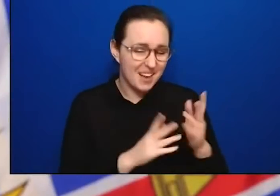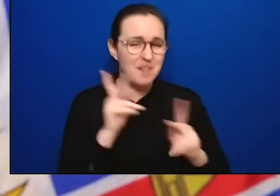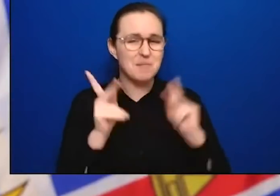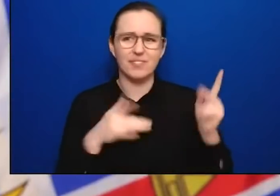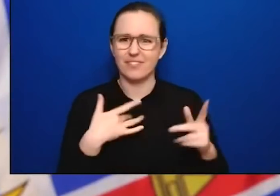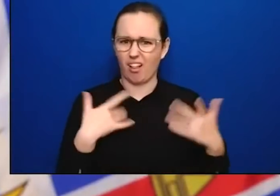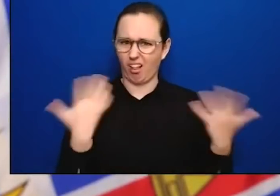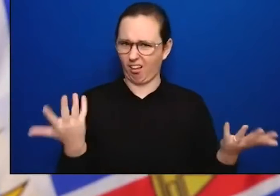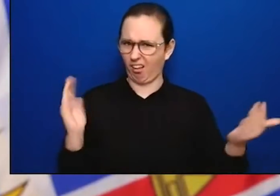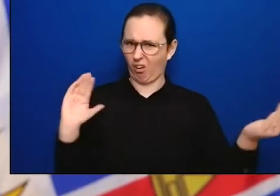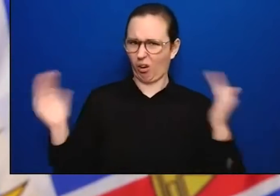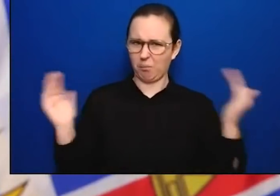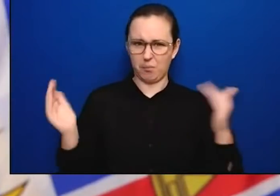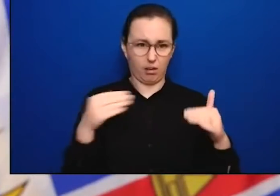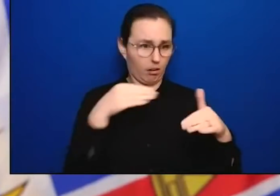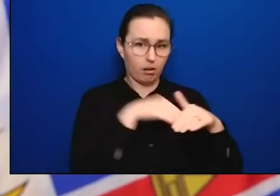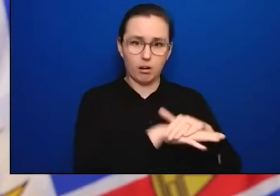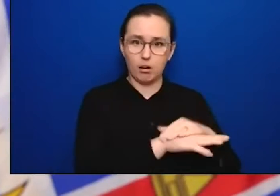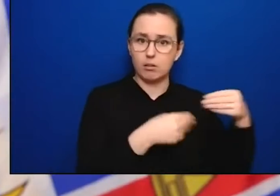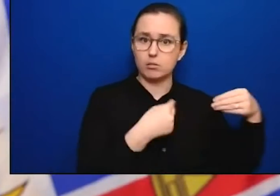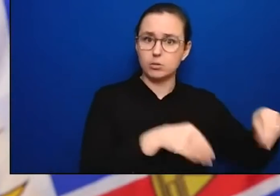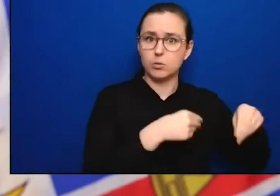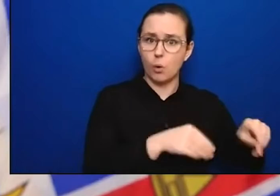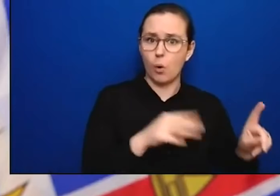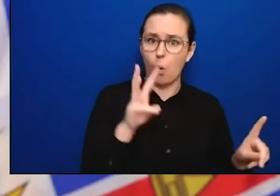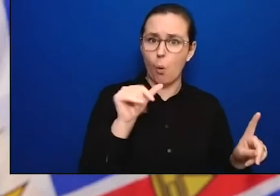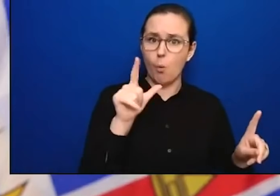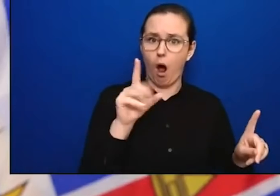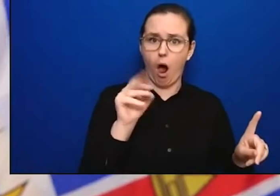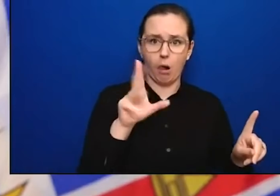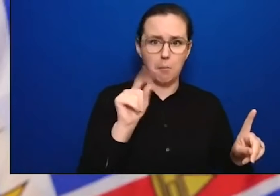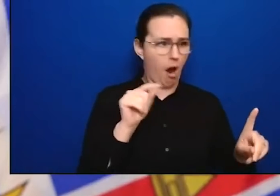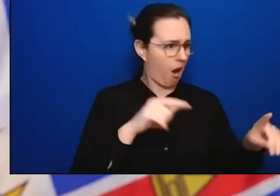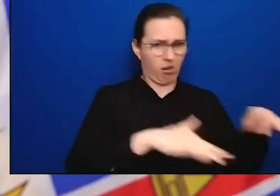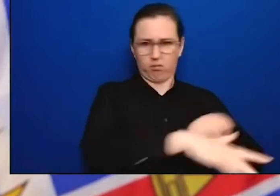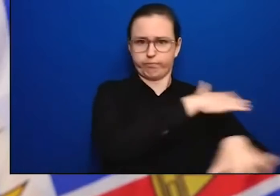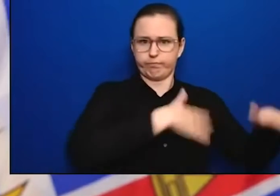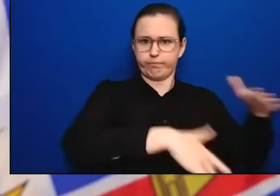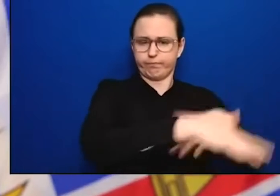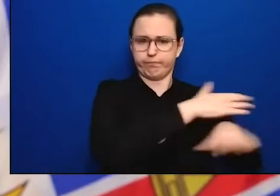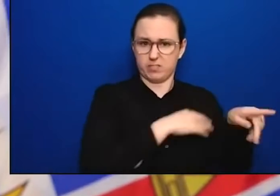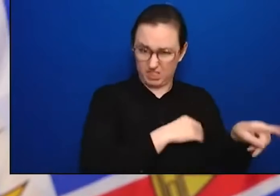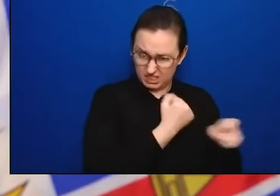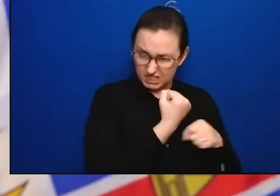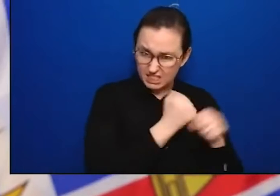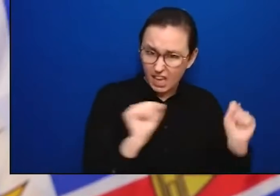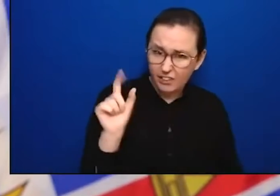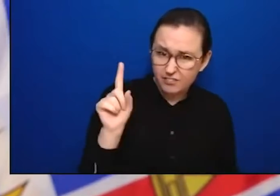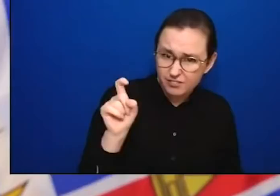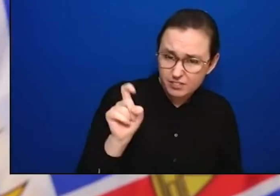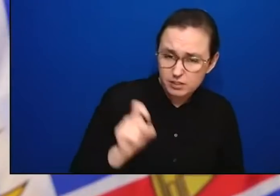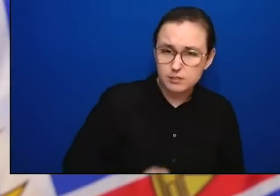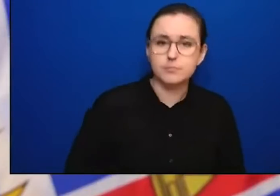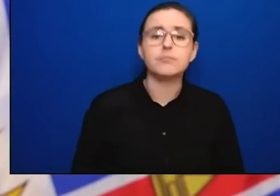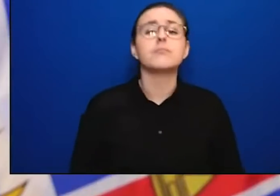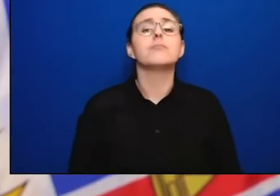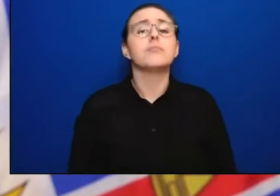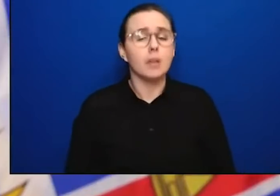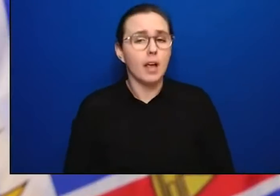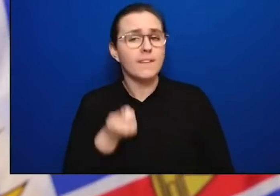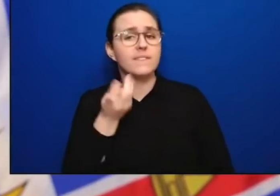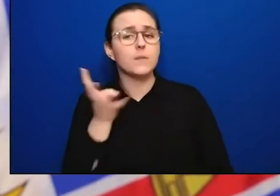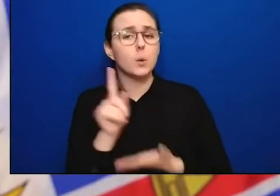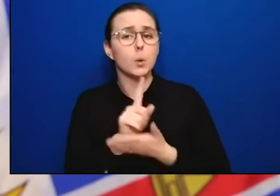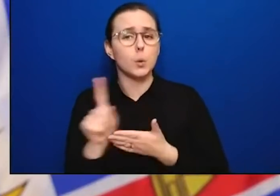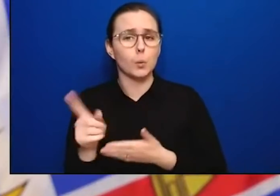there's always this, how come it's safer to go to Walmart when there's a bunch of people there, and how come it is all about looking at